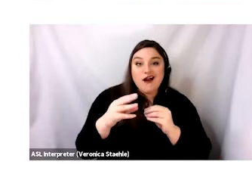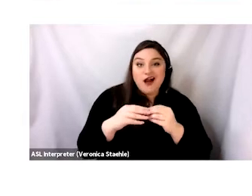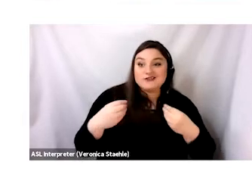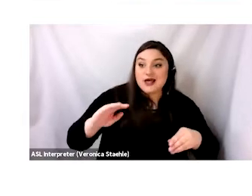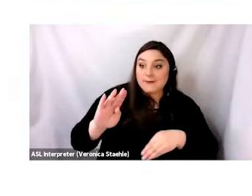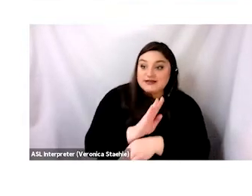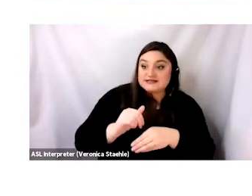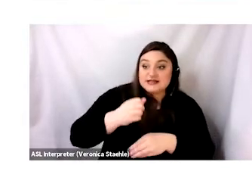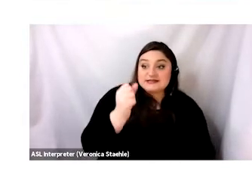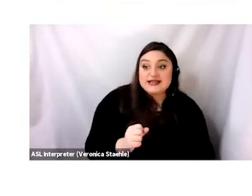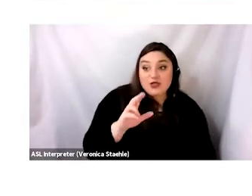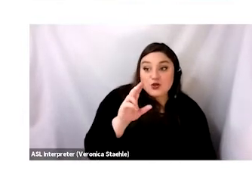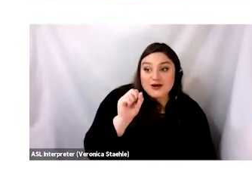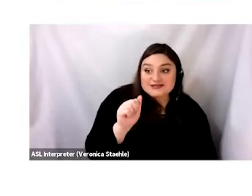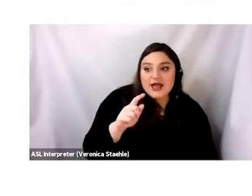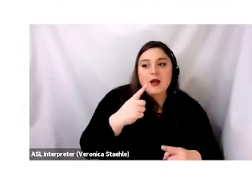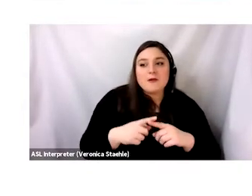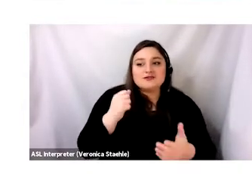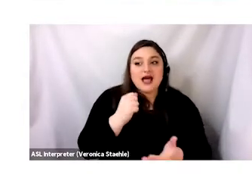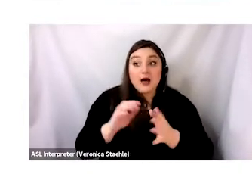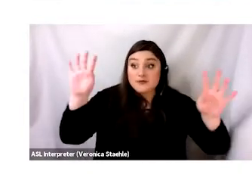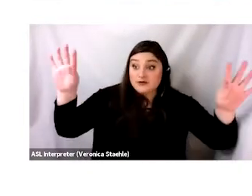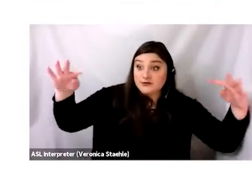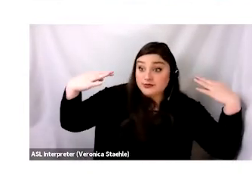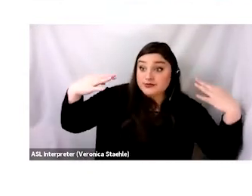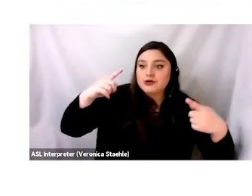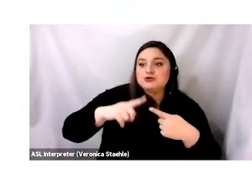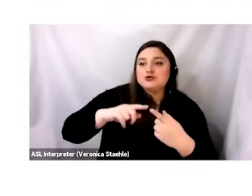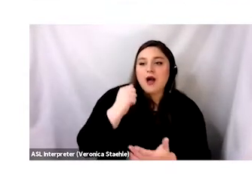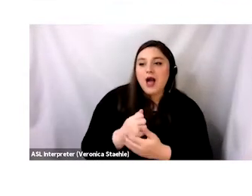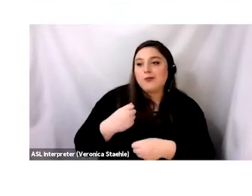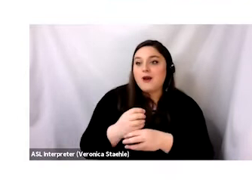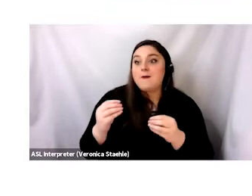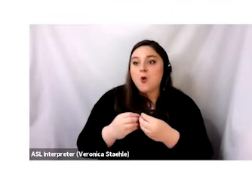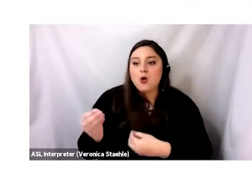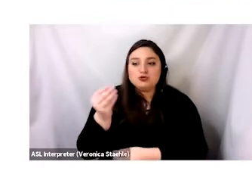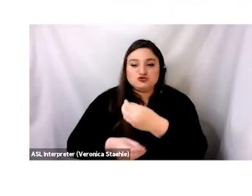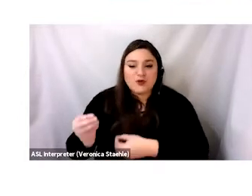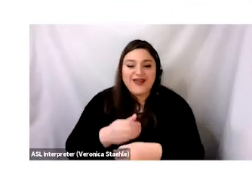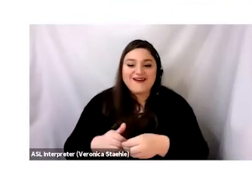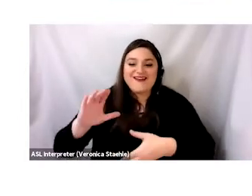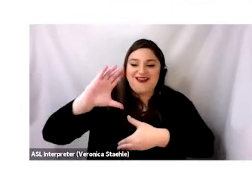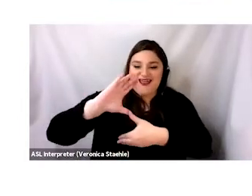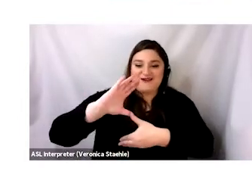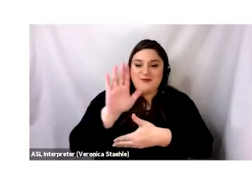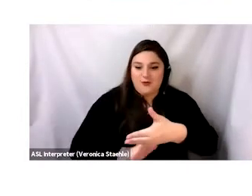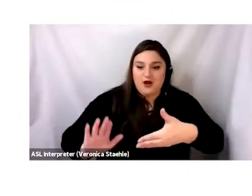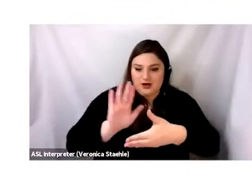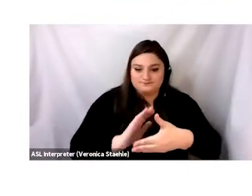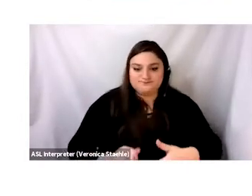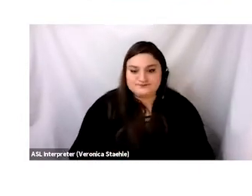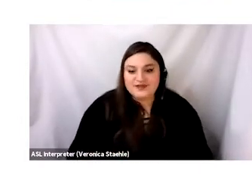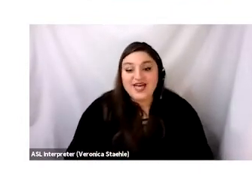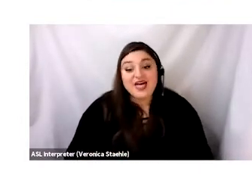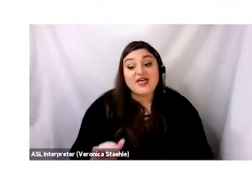encourage trade with Latin America. The event is really best remembered for the Atlanta Compromise speech given by Booker T.